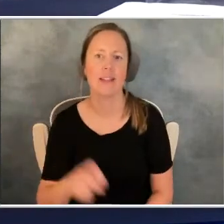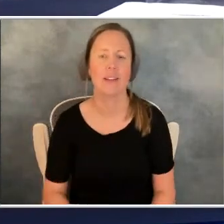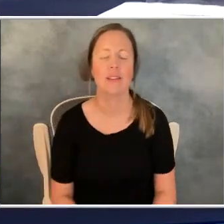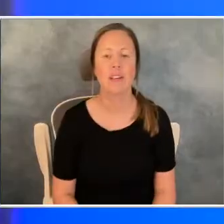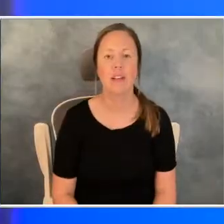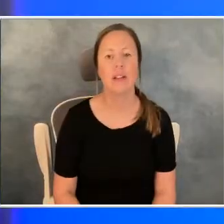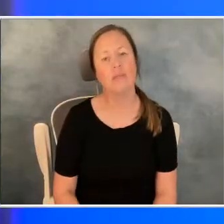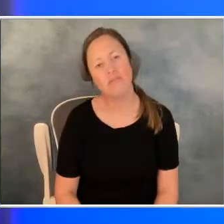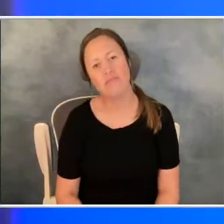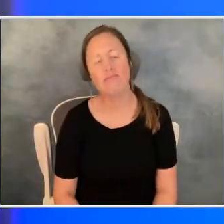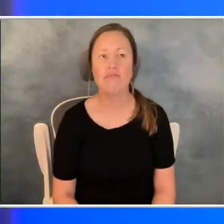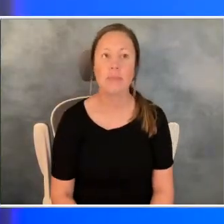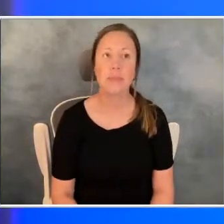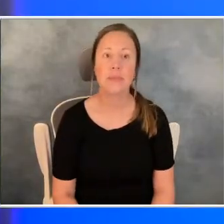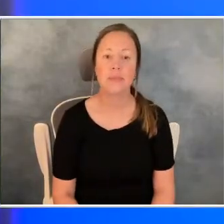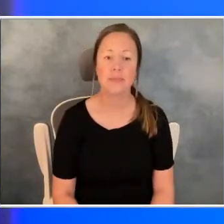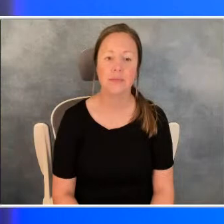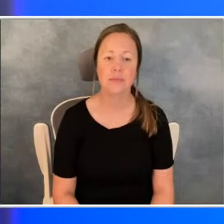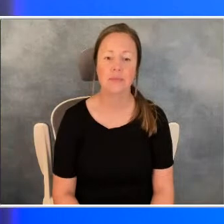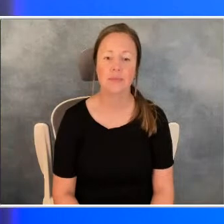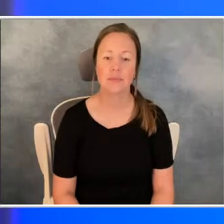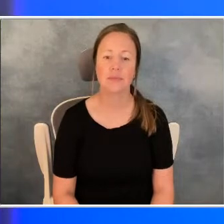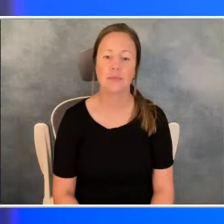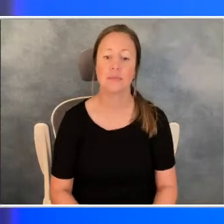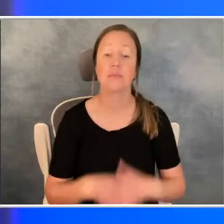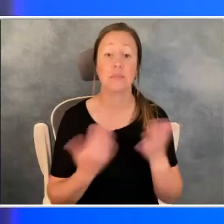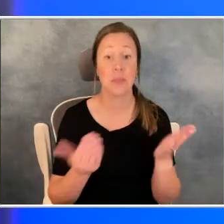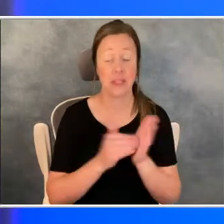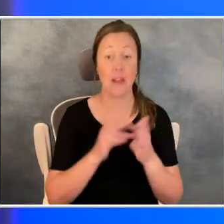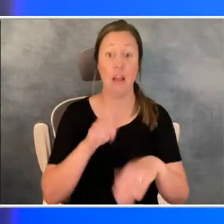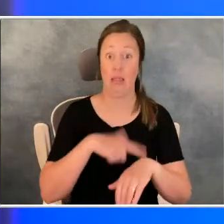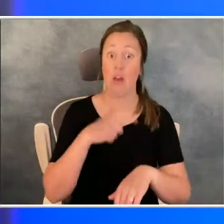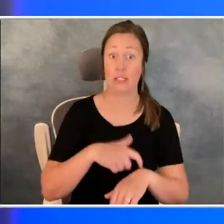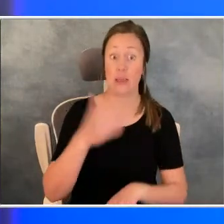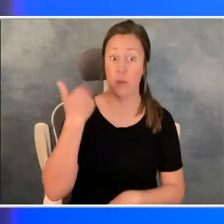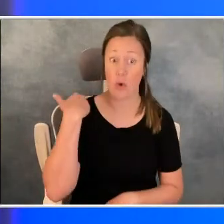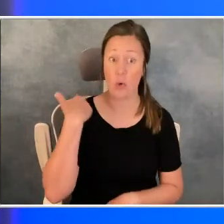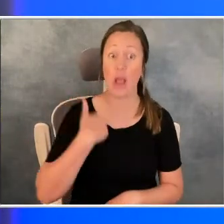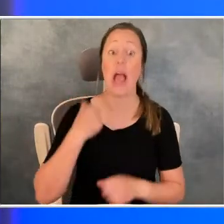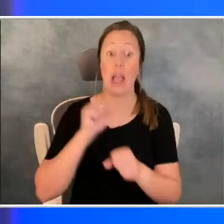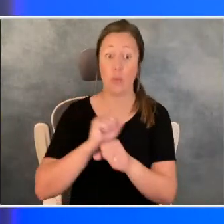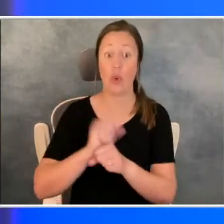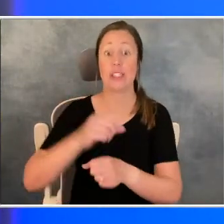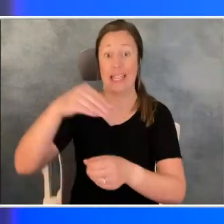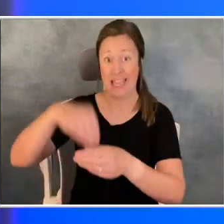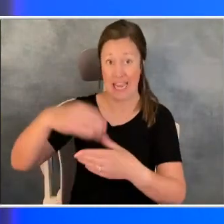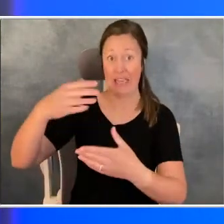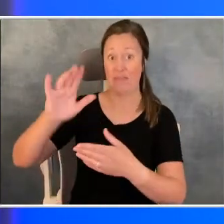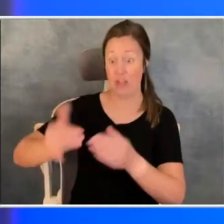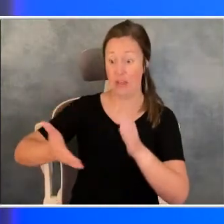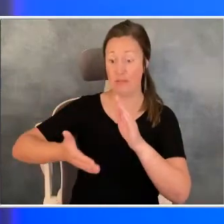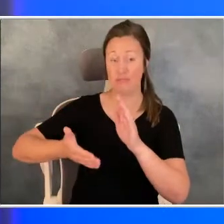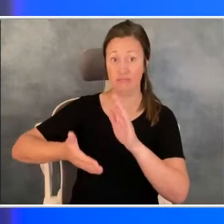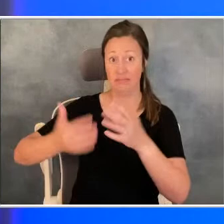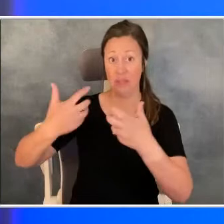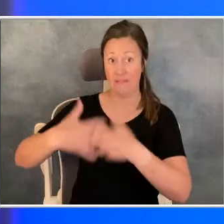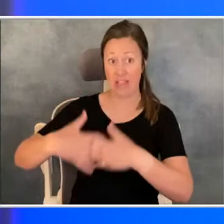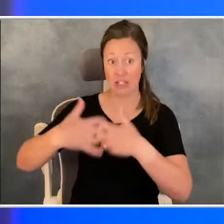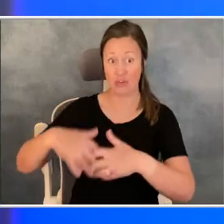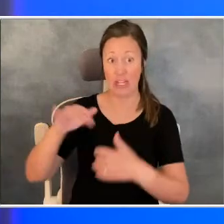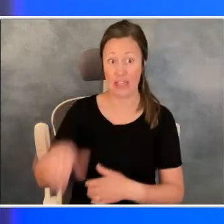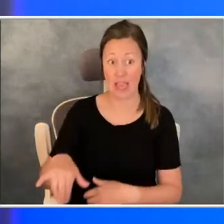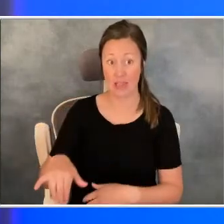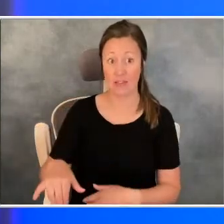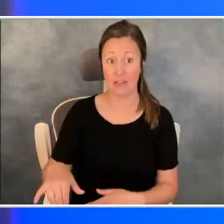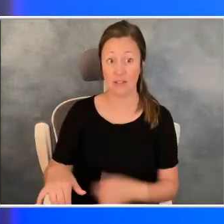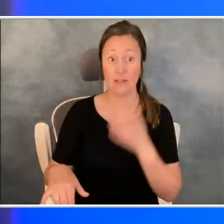Again, a long time ago, I worked in a plant. In a plant, and you were the problem. I screwed things